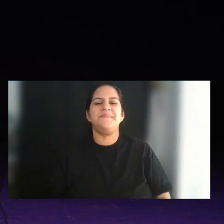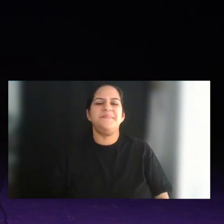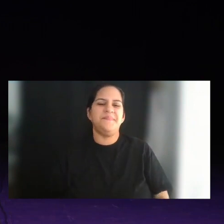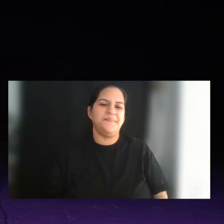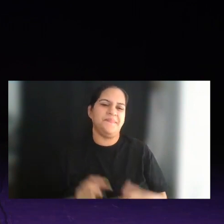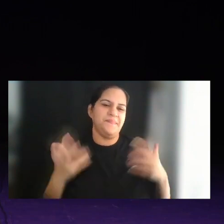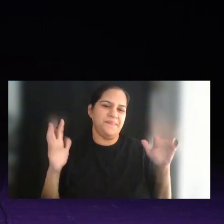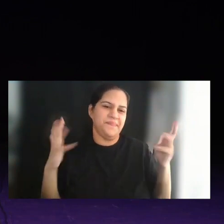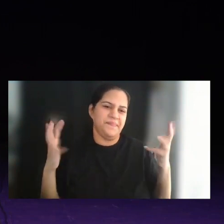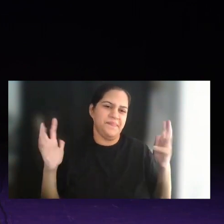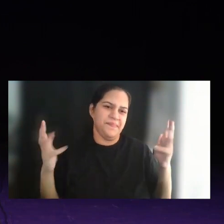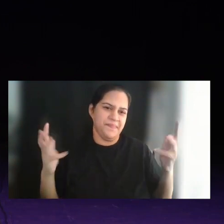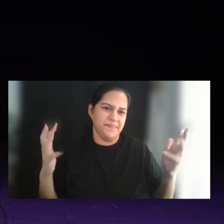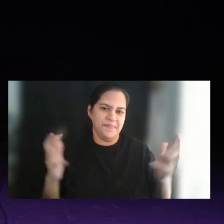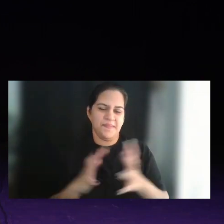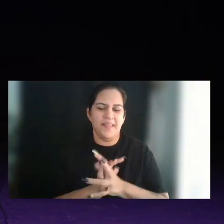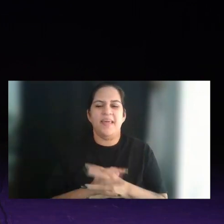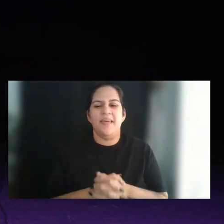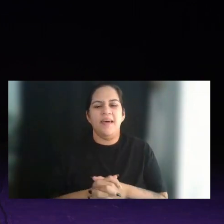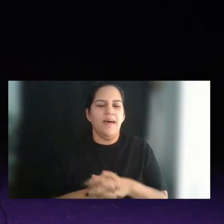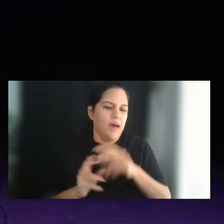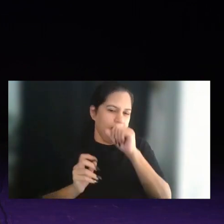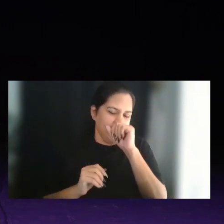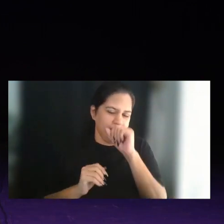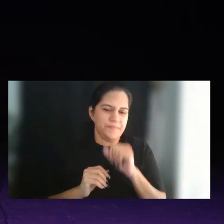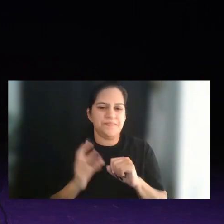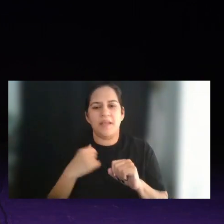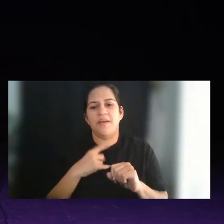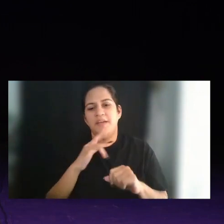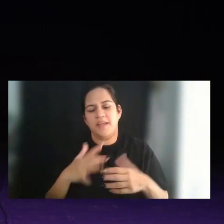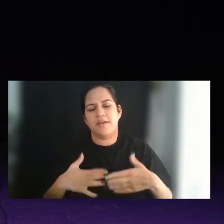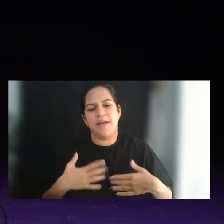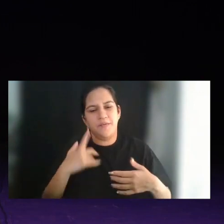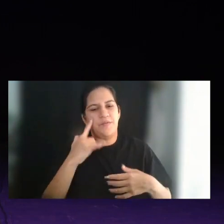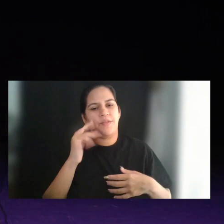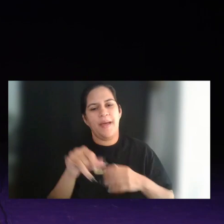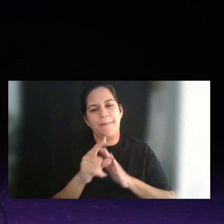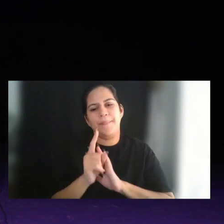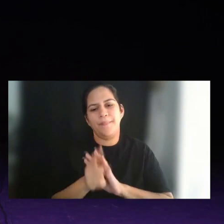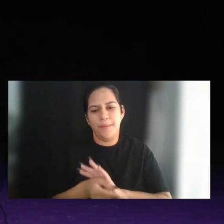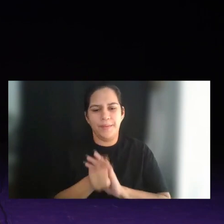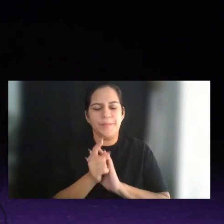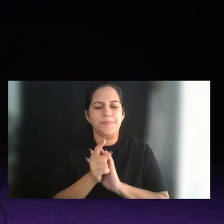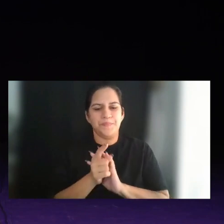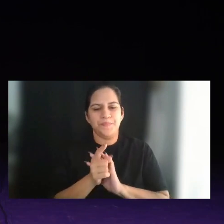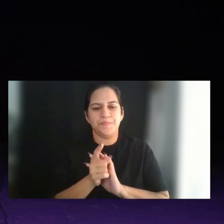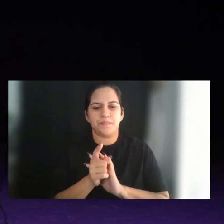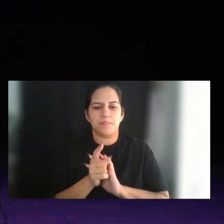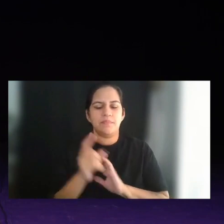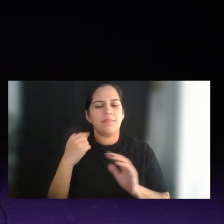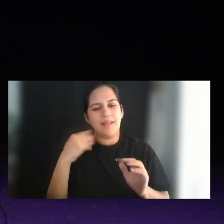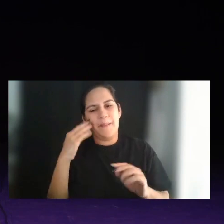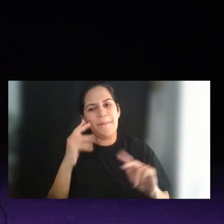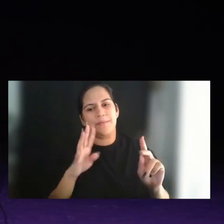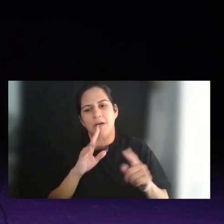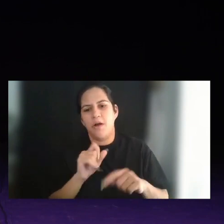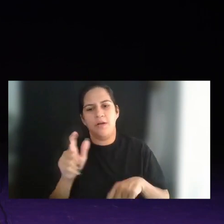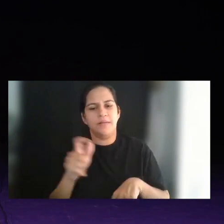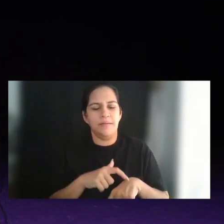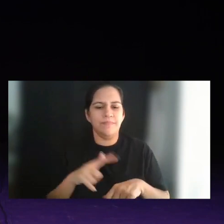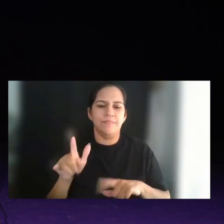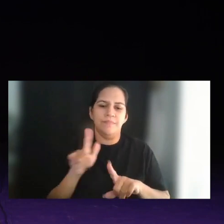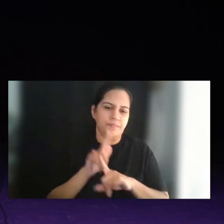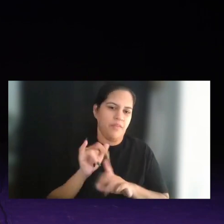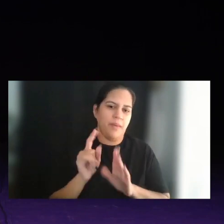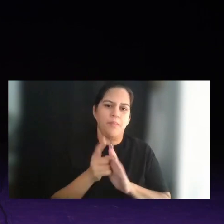And I'm really grateful for that moment of I know people talk about it all the time. They love that moment when the lights go down and you